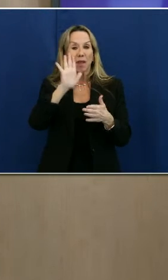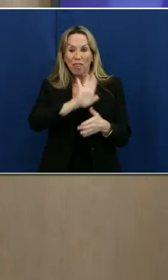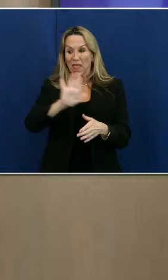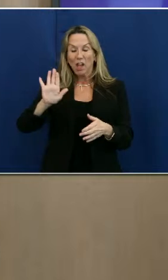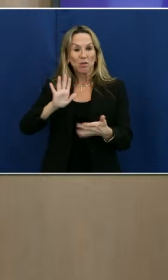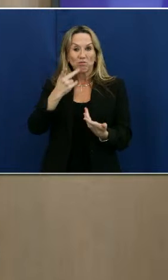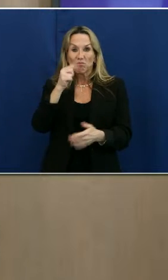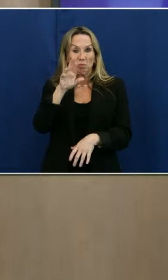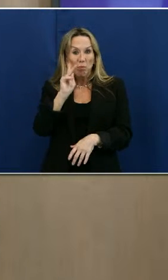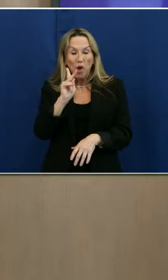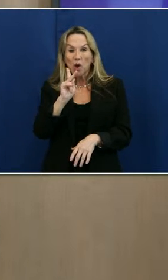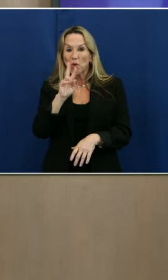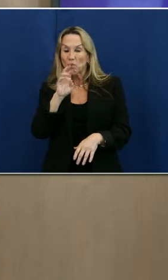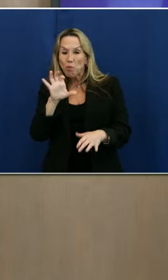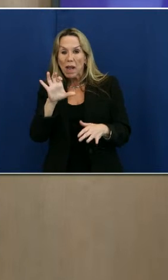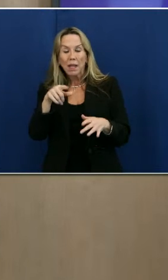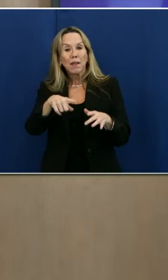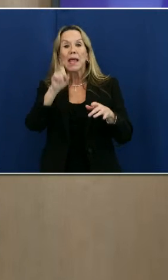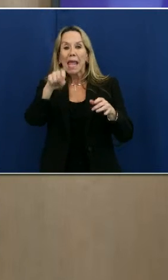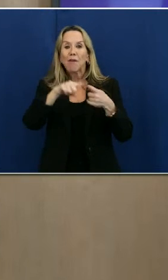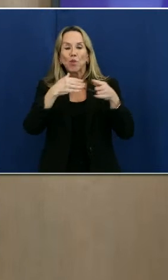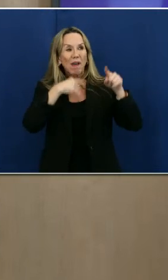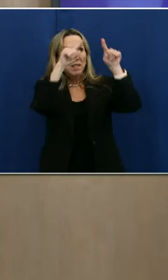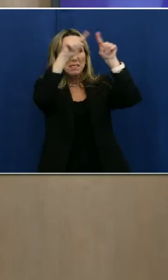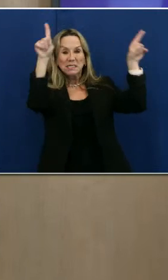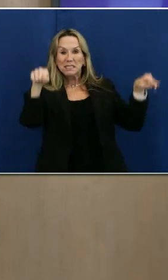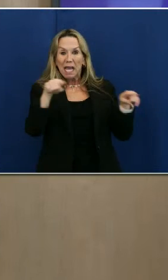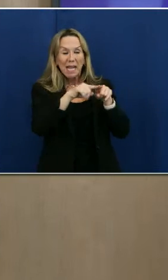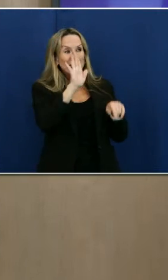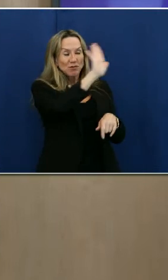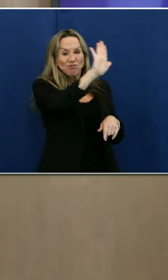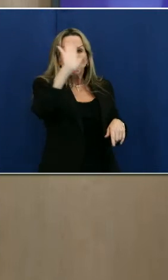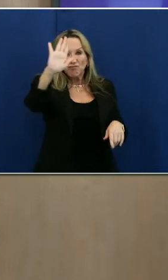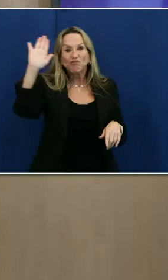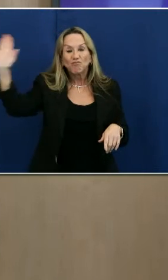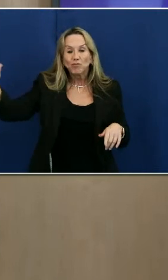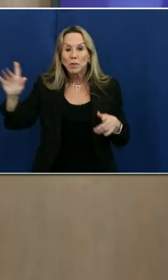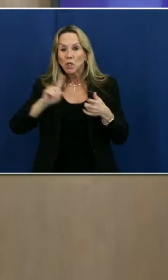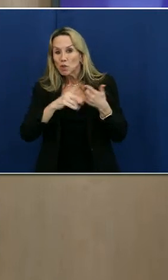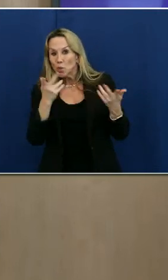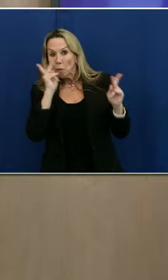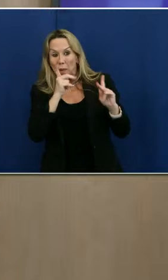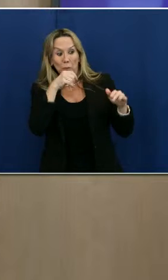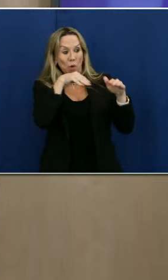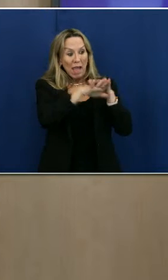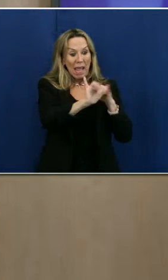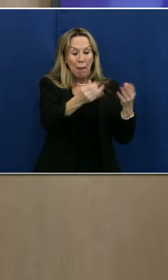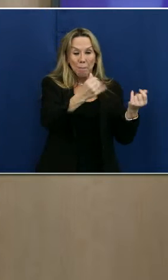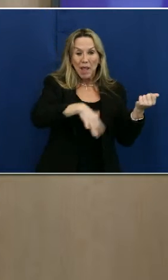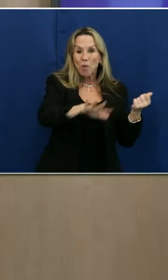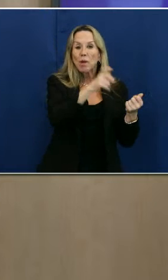plans, signage to instruct individuals that utilize the playgrounds.